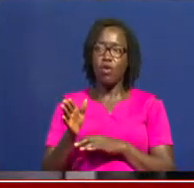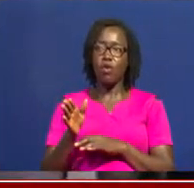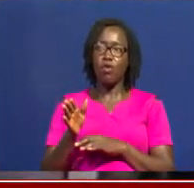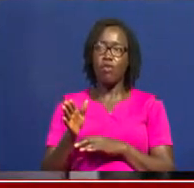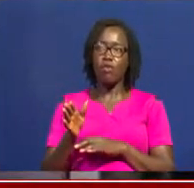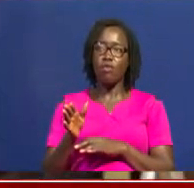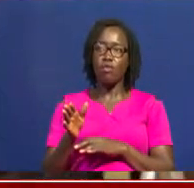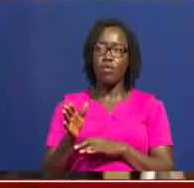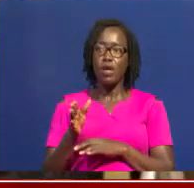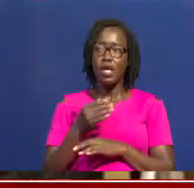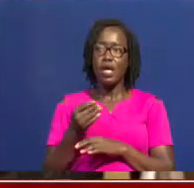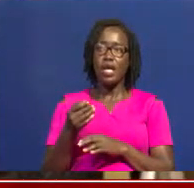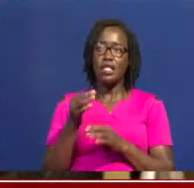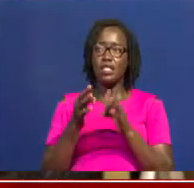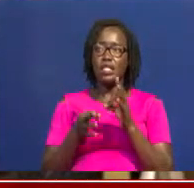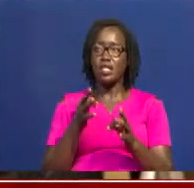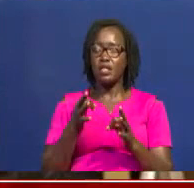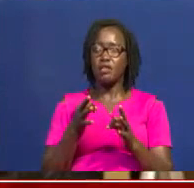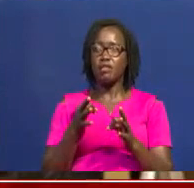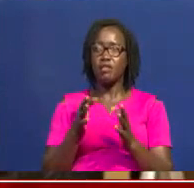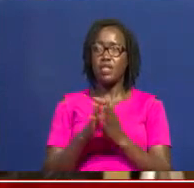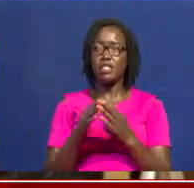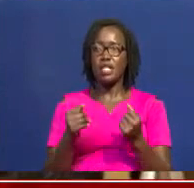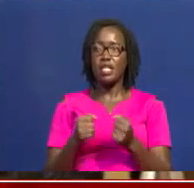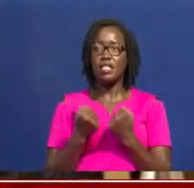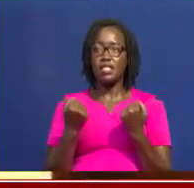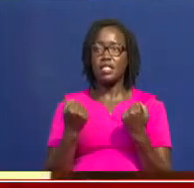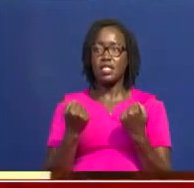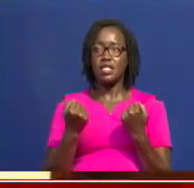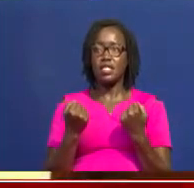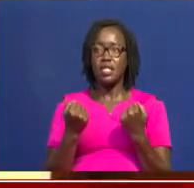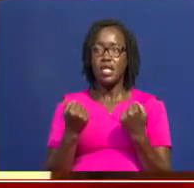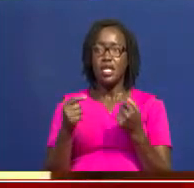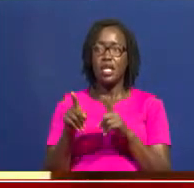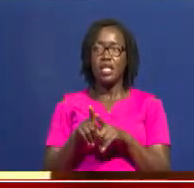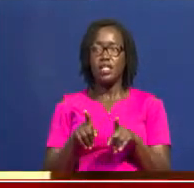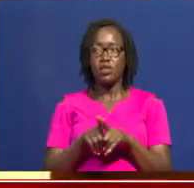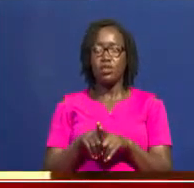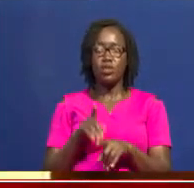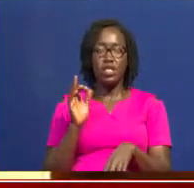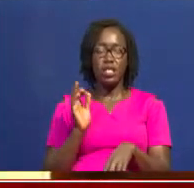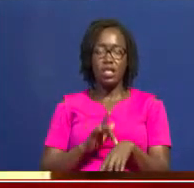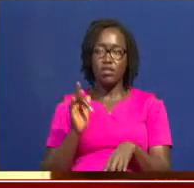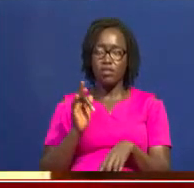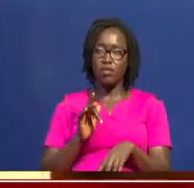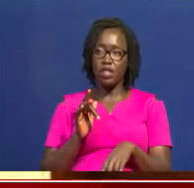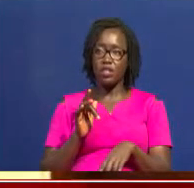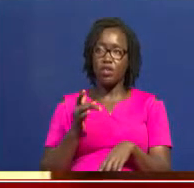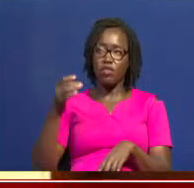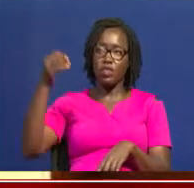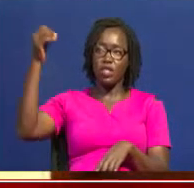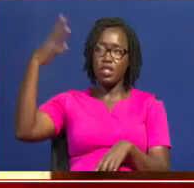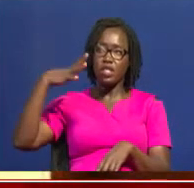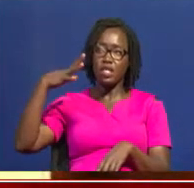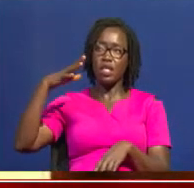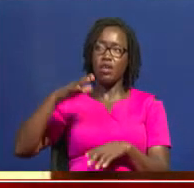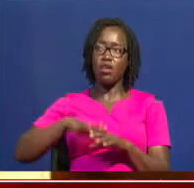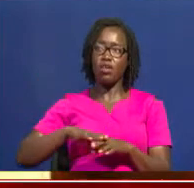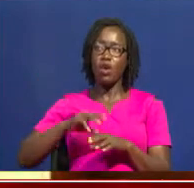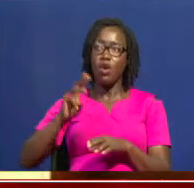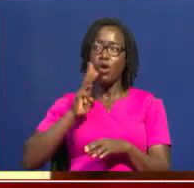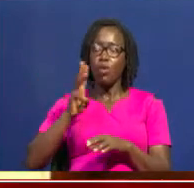waste and in case there is an accident, as well as the effect of the nuclear plant on the